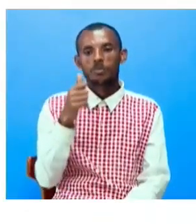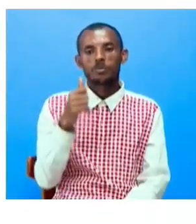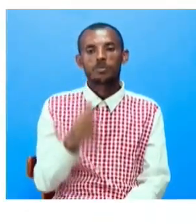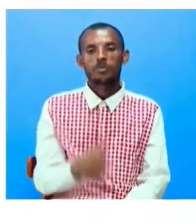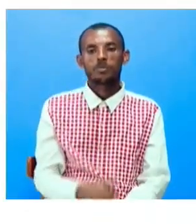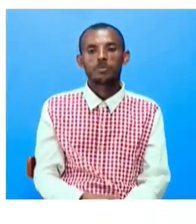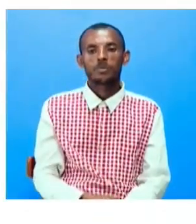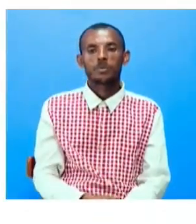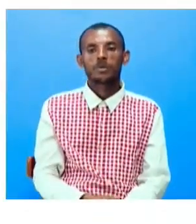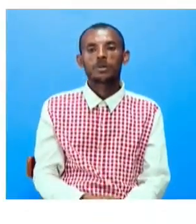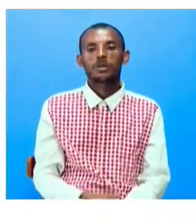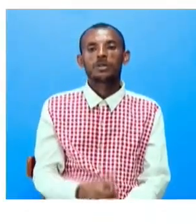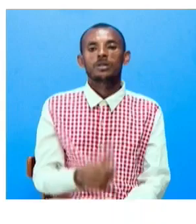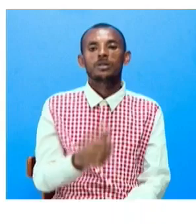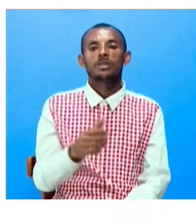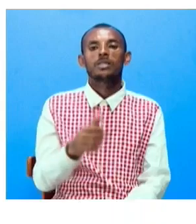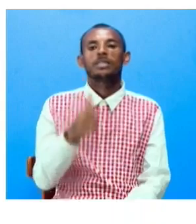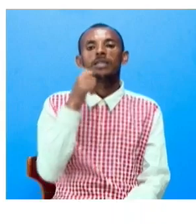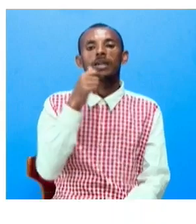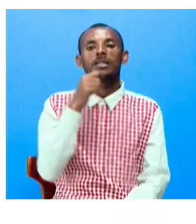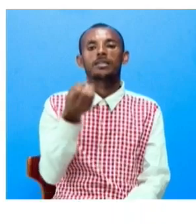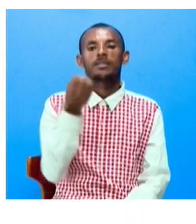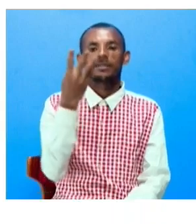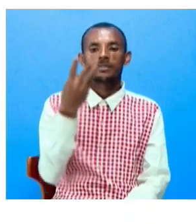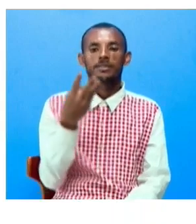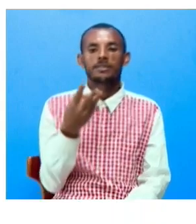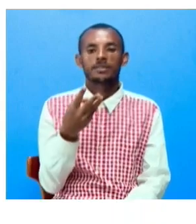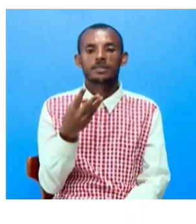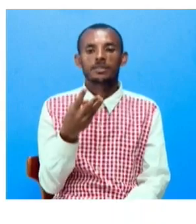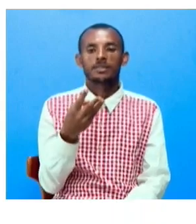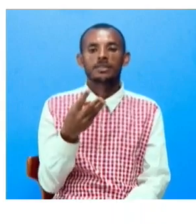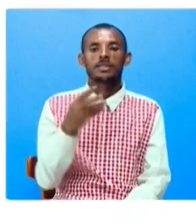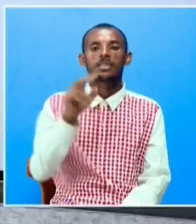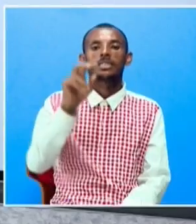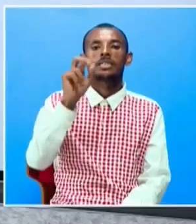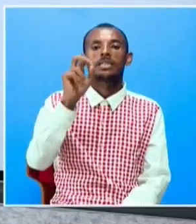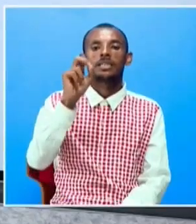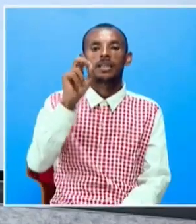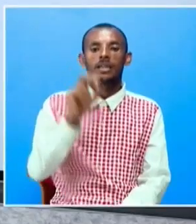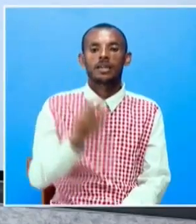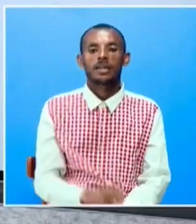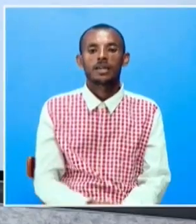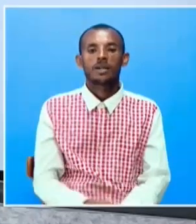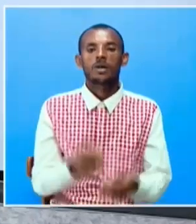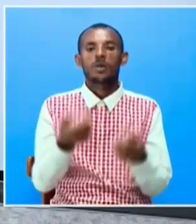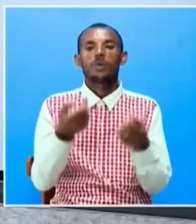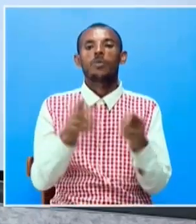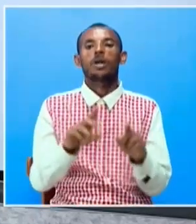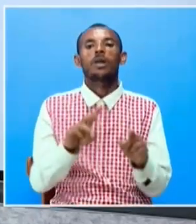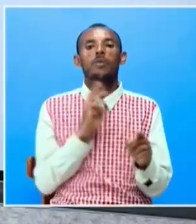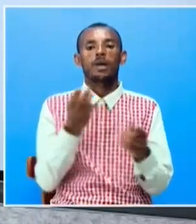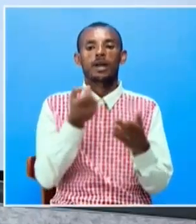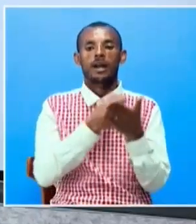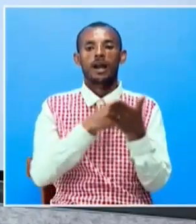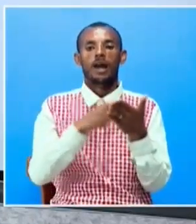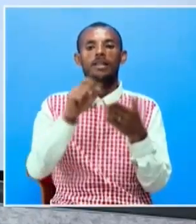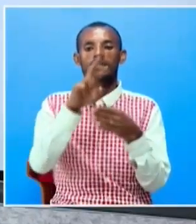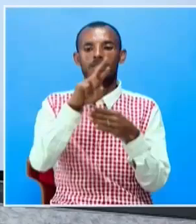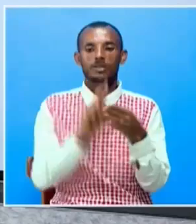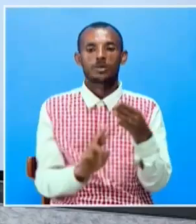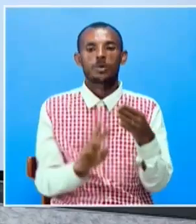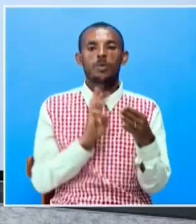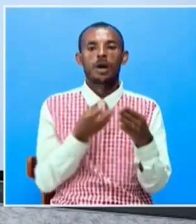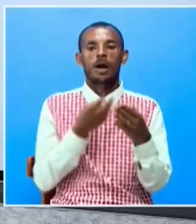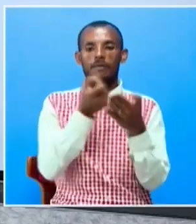the number of girls is 30. This is it. But when we write ratio, we have to